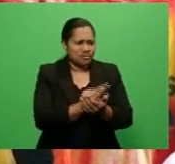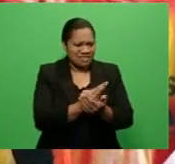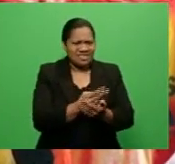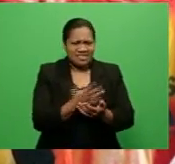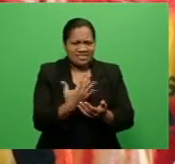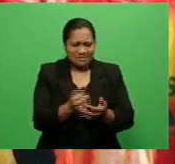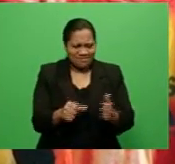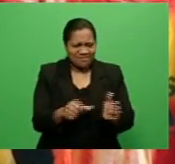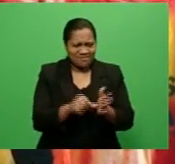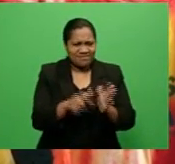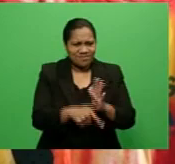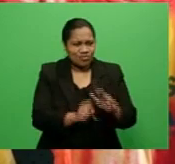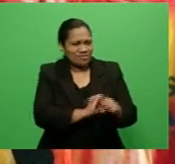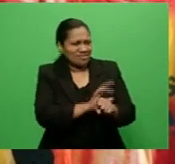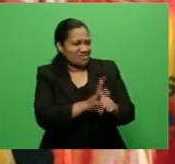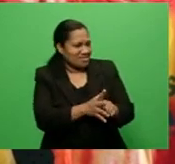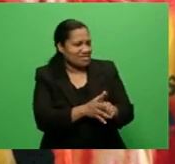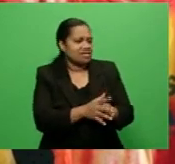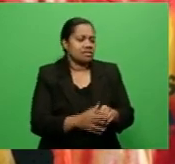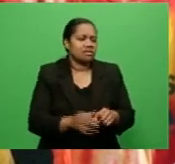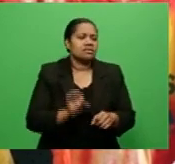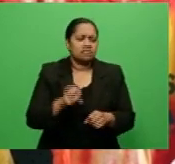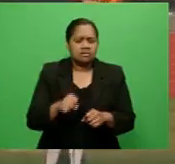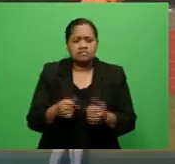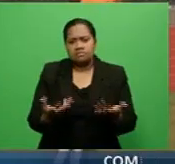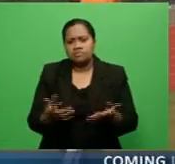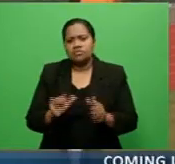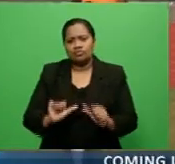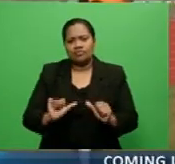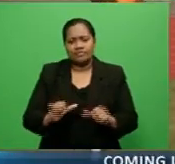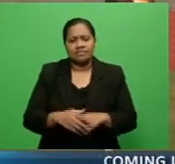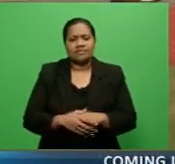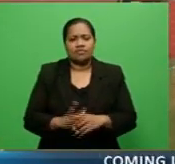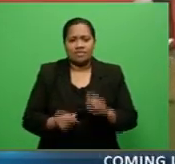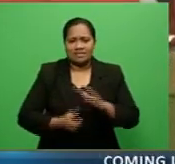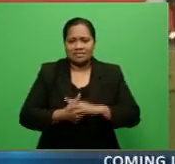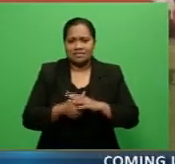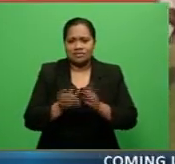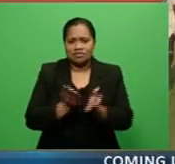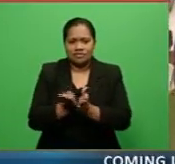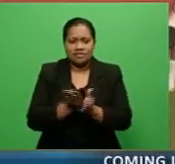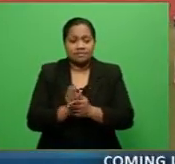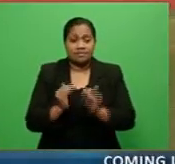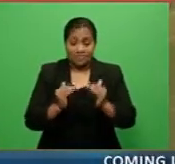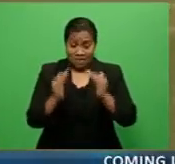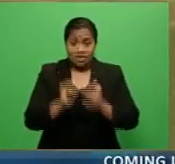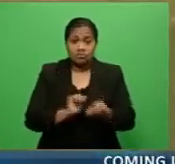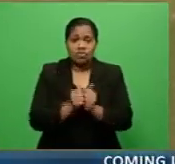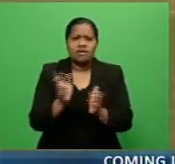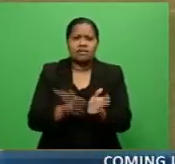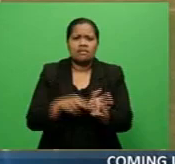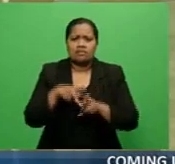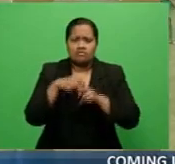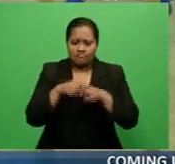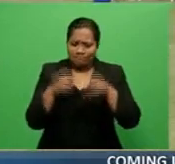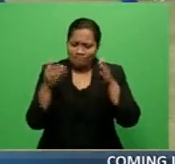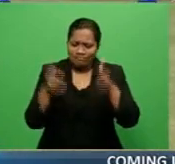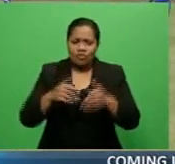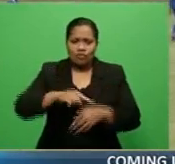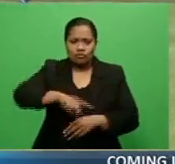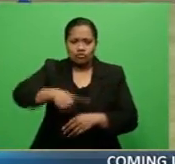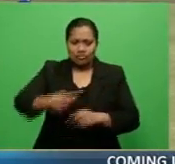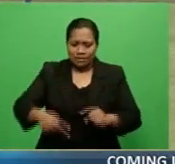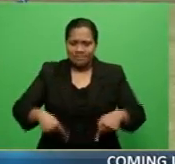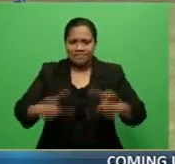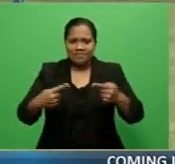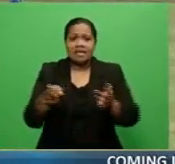COVID-19 and are being prevented from accessing services. Ahead in sports, Nandronga focus on Suva rematch,